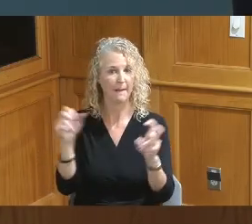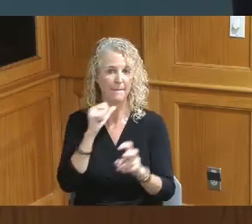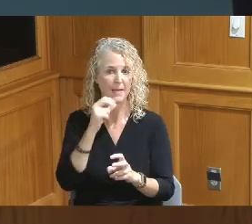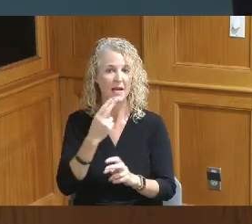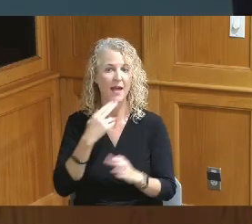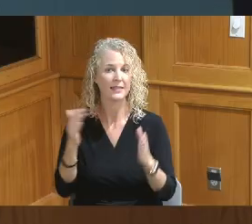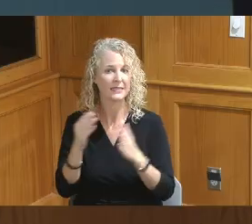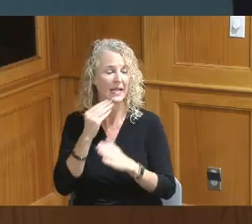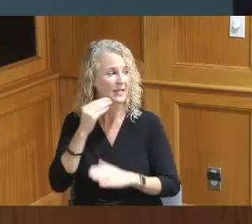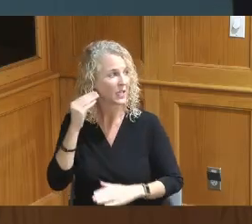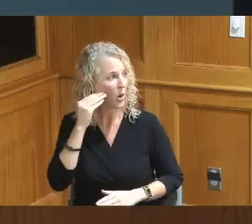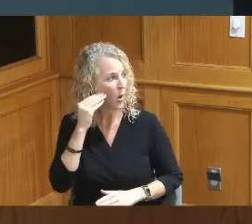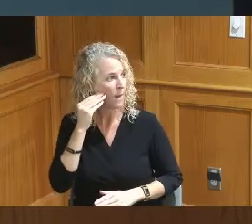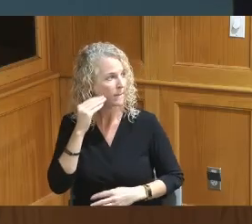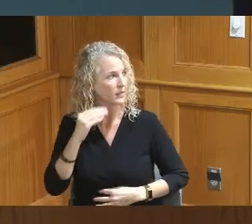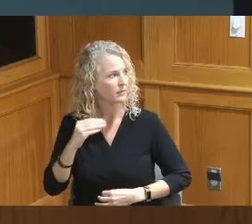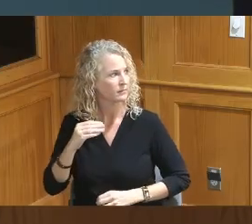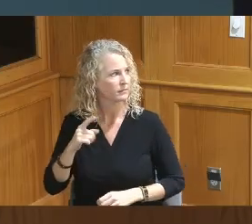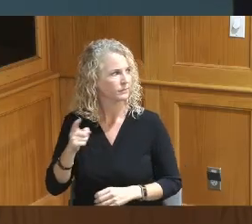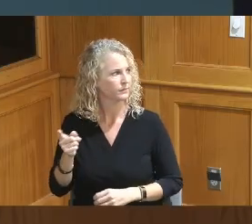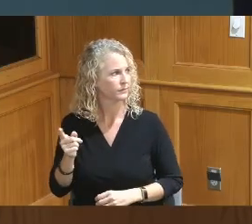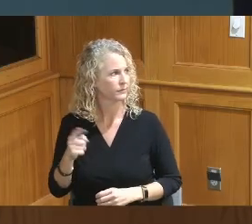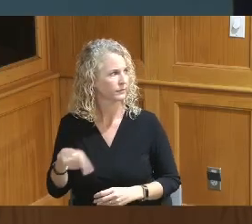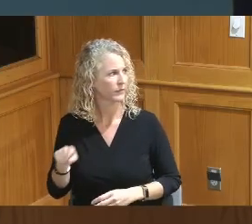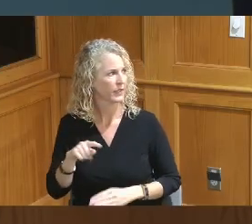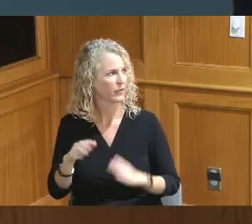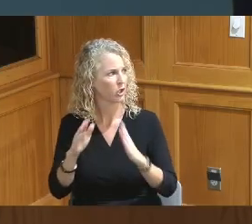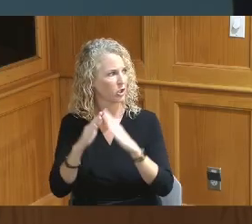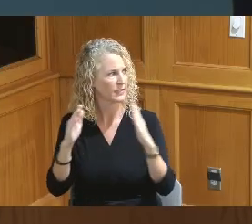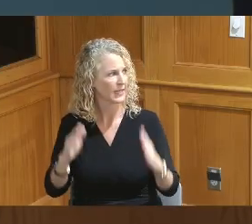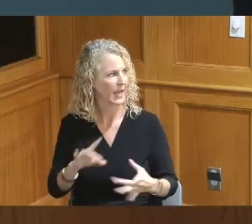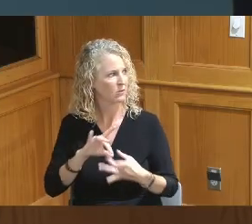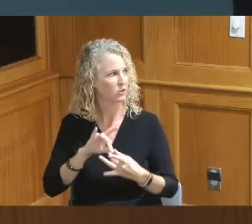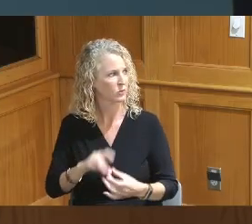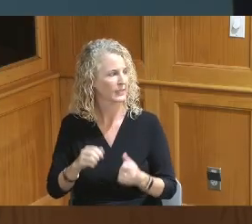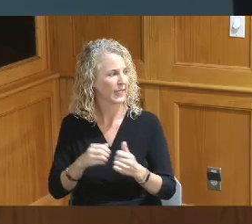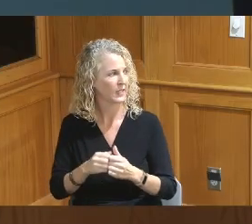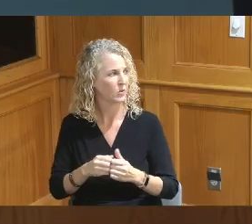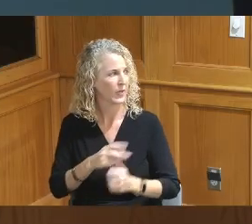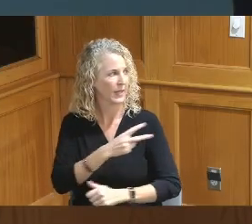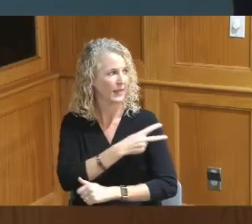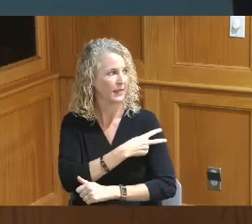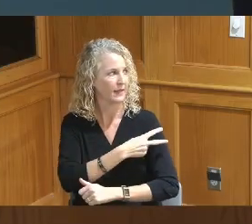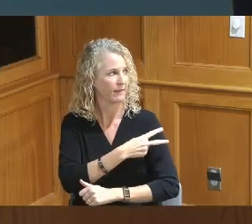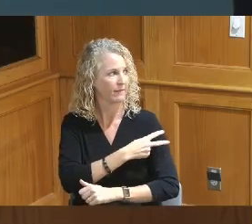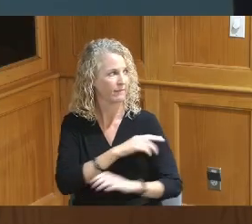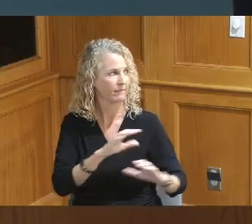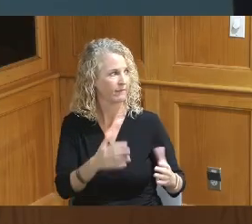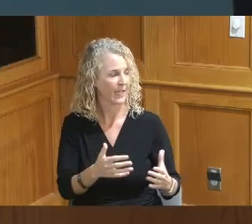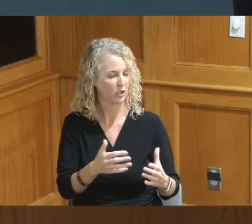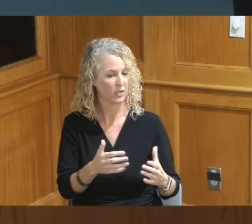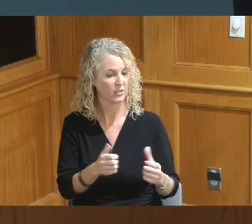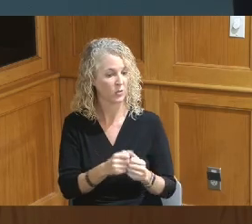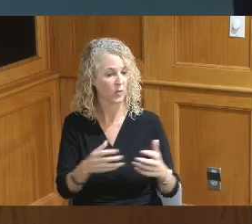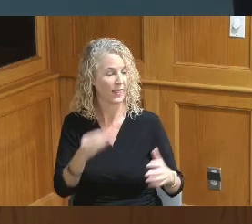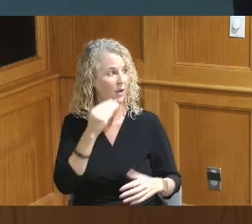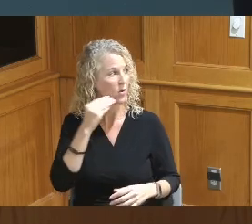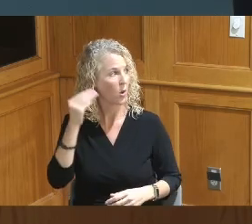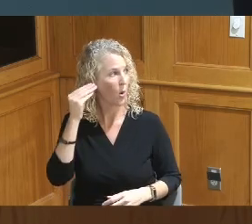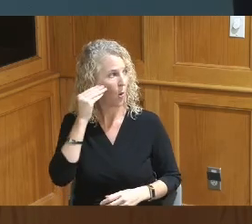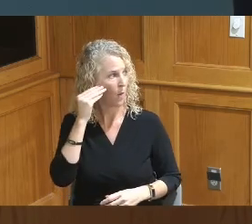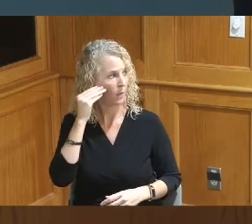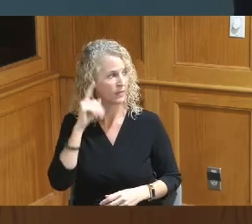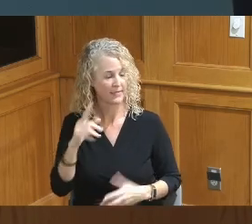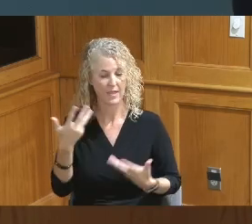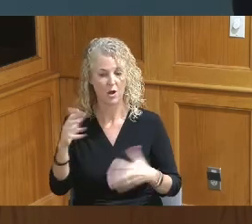you were saying, that there's housing for homeless veterans being worked on by agencies? It's just not a